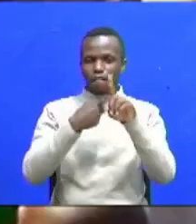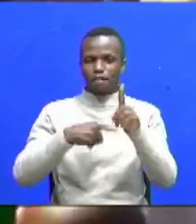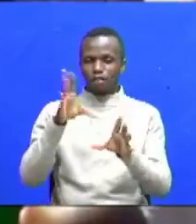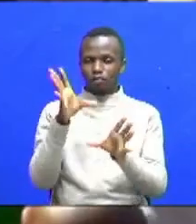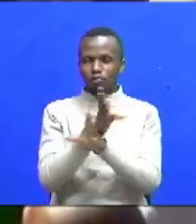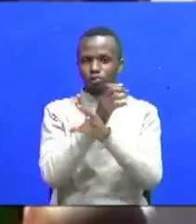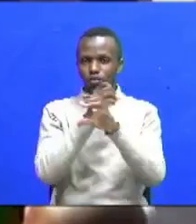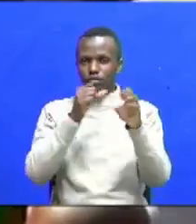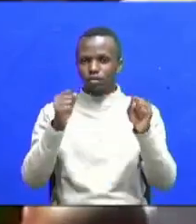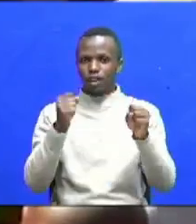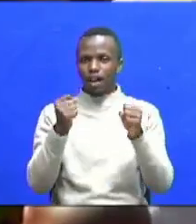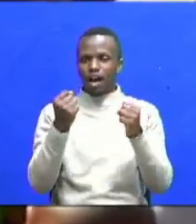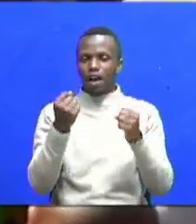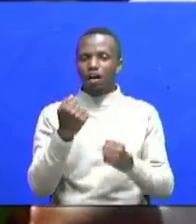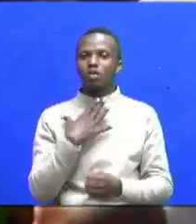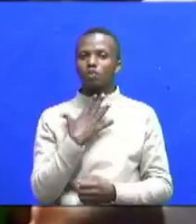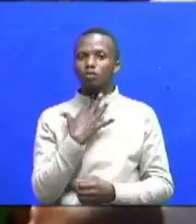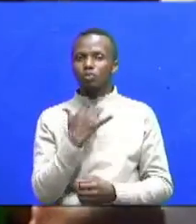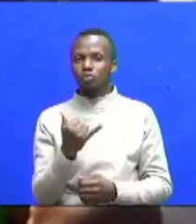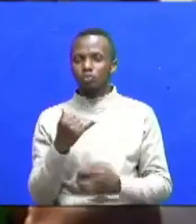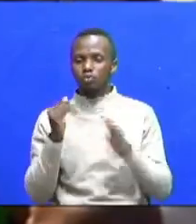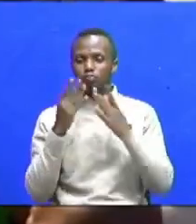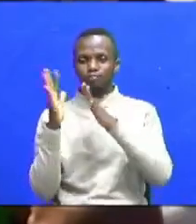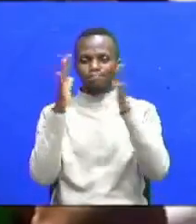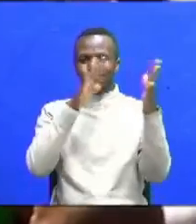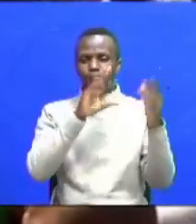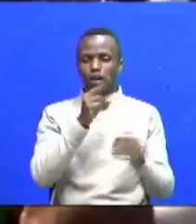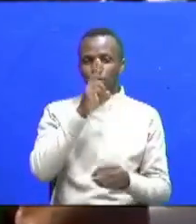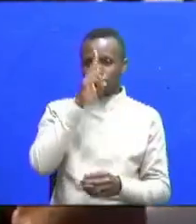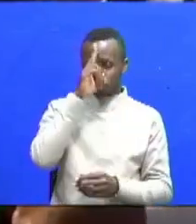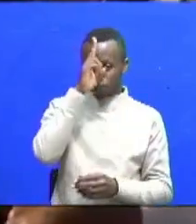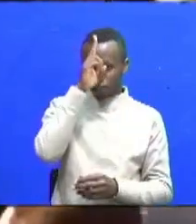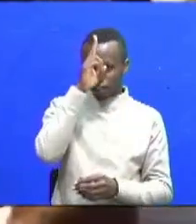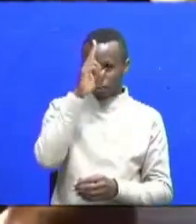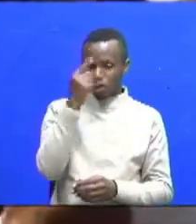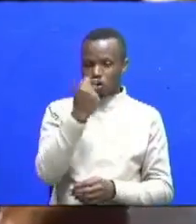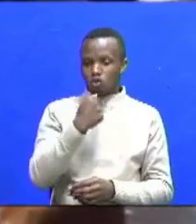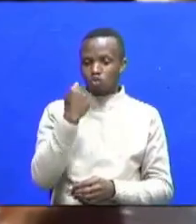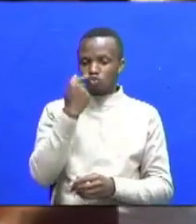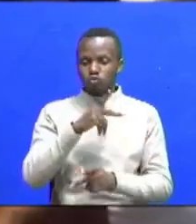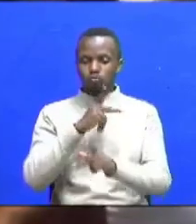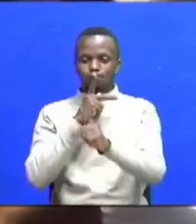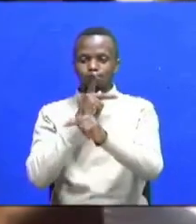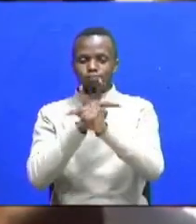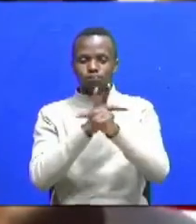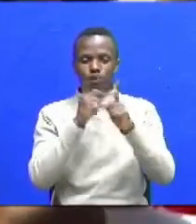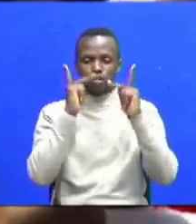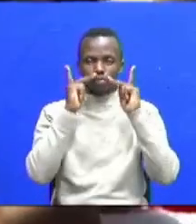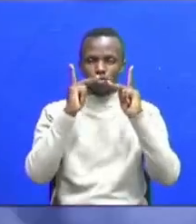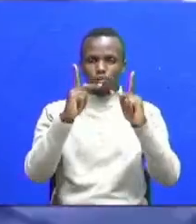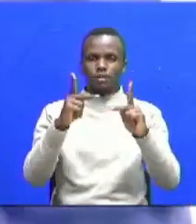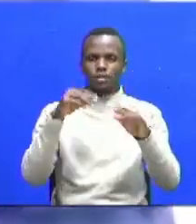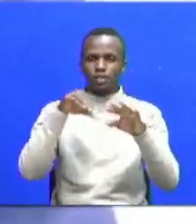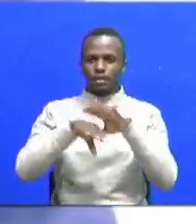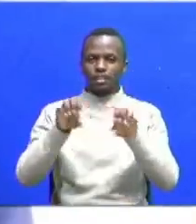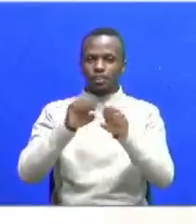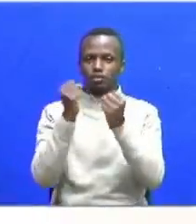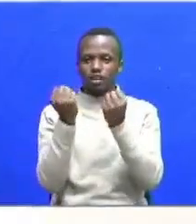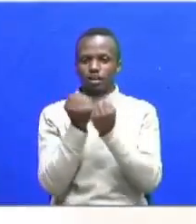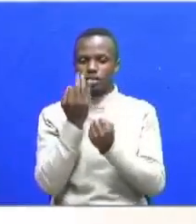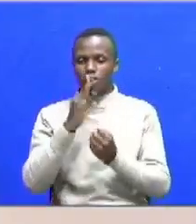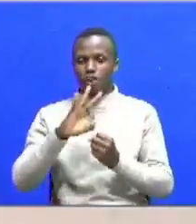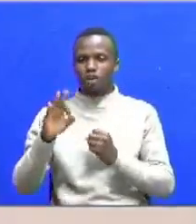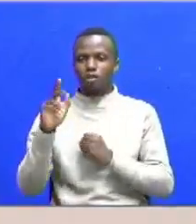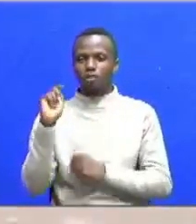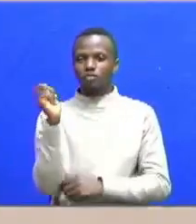mimi nataka nishukuru askari wetu wa polisi wameweka amani katika taifa letu la Kenya. Over 300 people